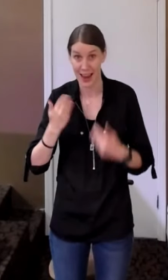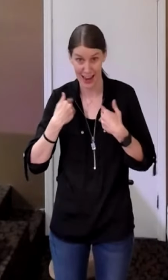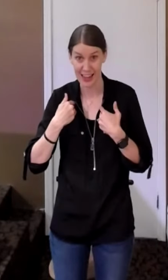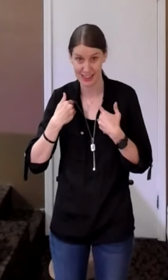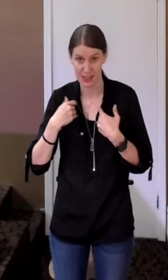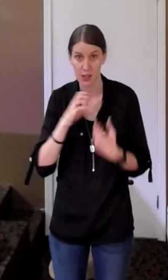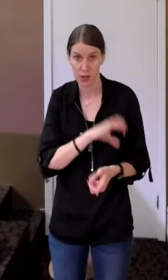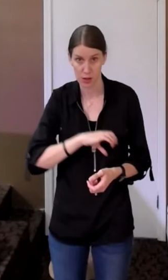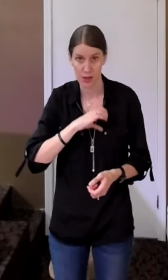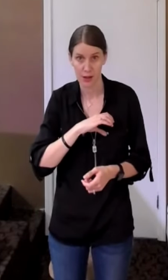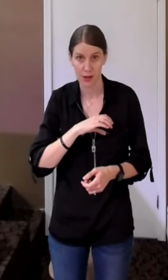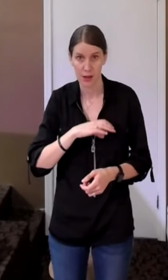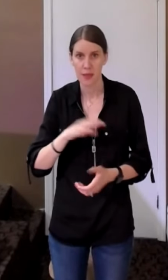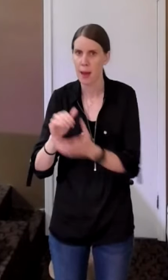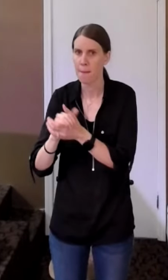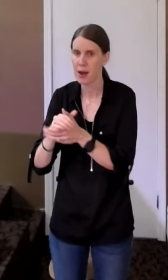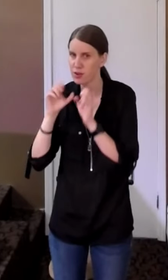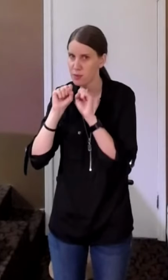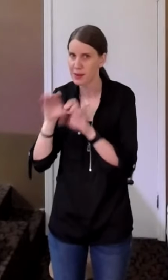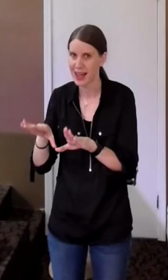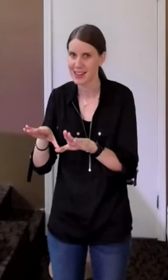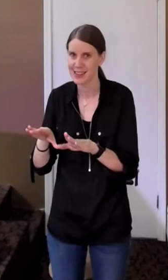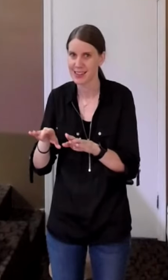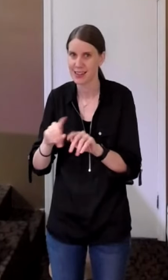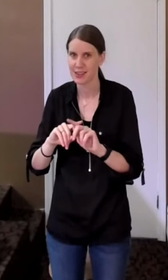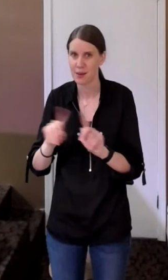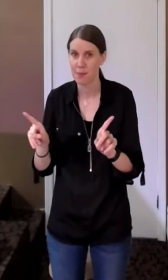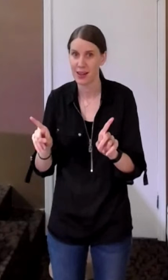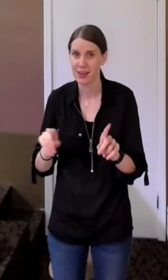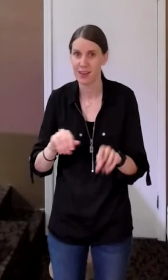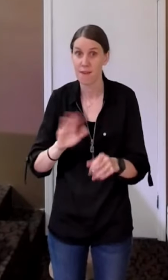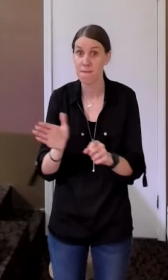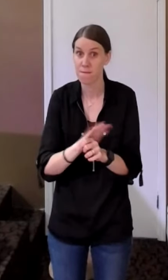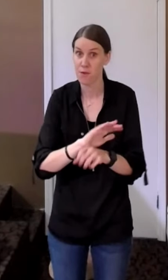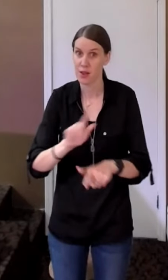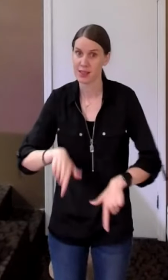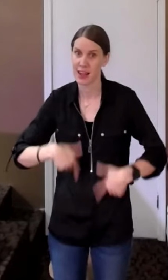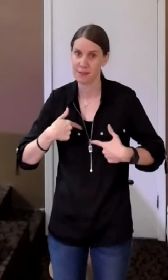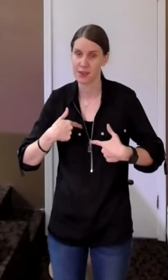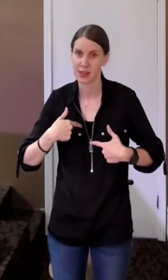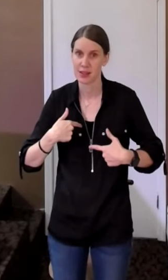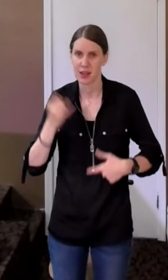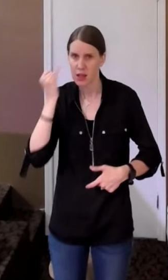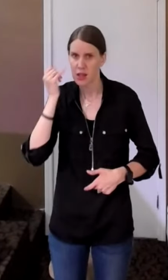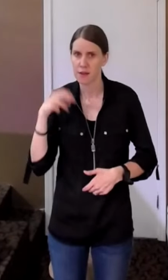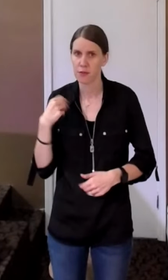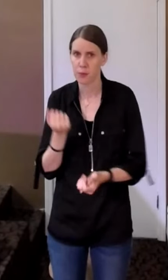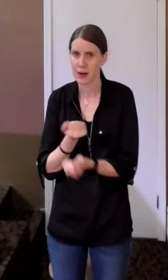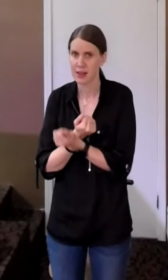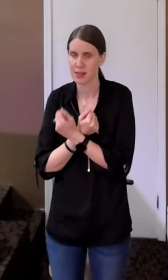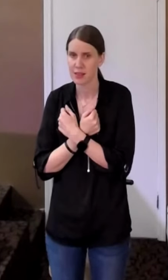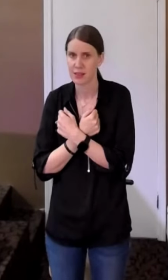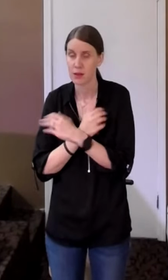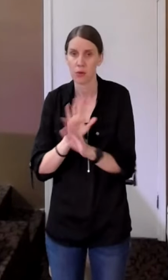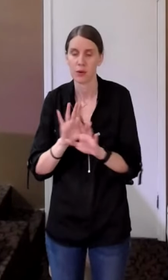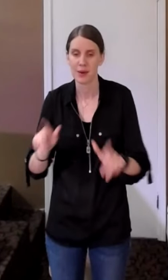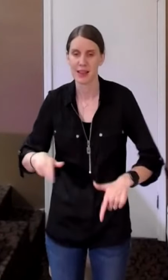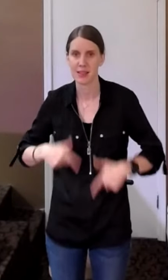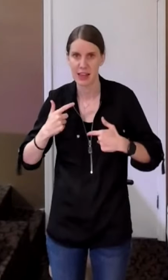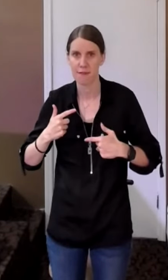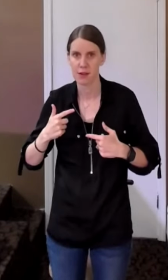husband are truly blessed, but that's true in all of our lives. If we'll live and act in the holiness of the Lord